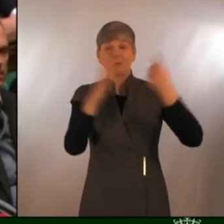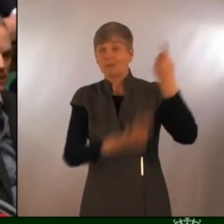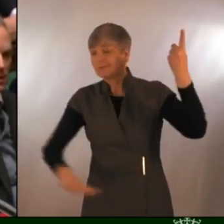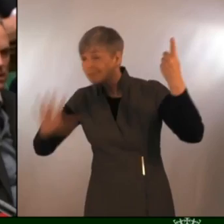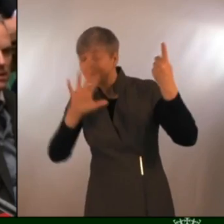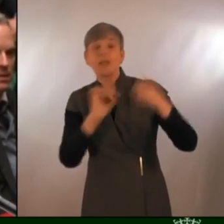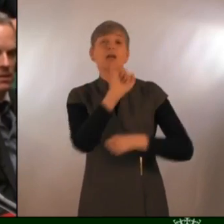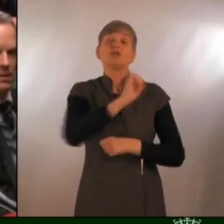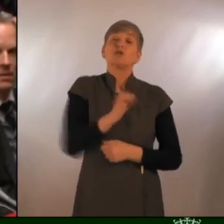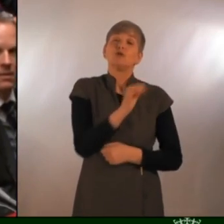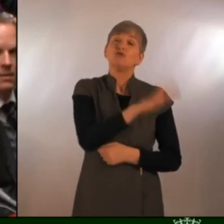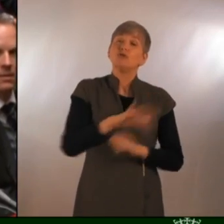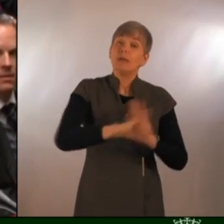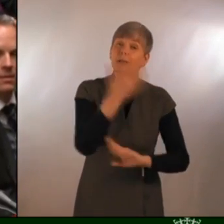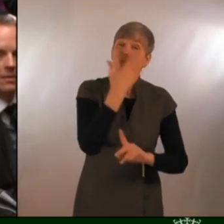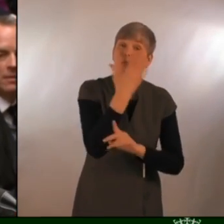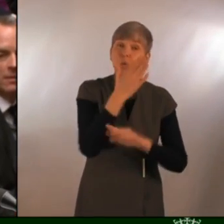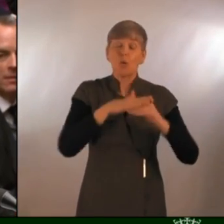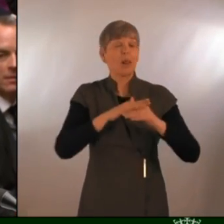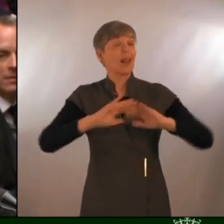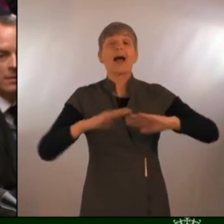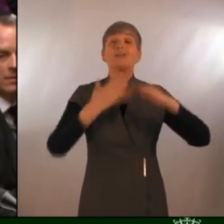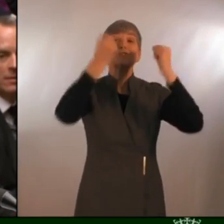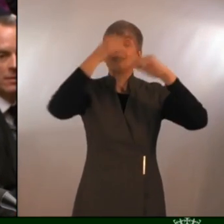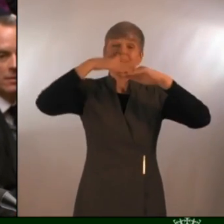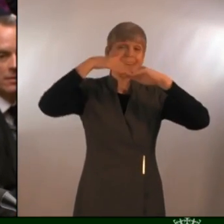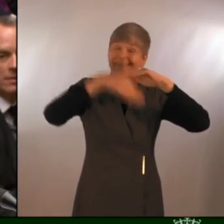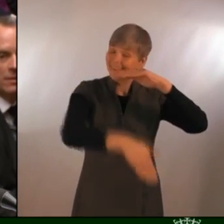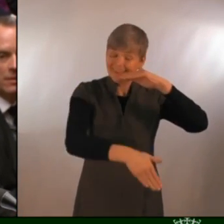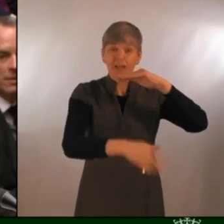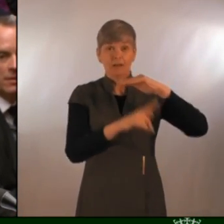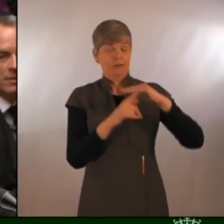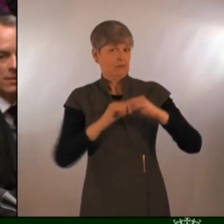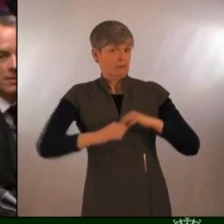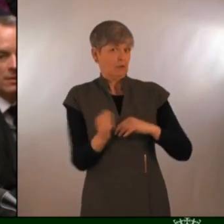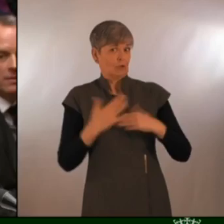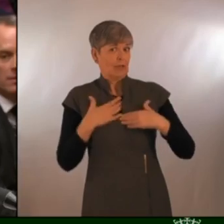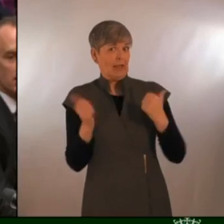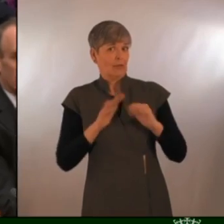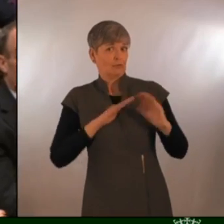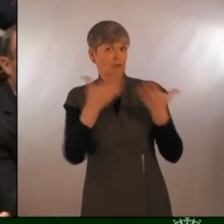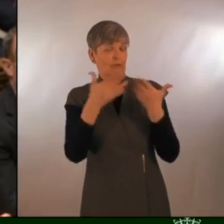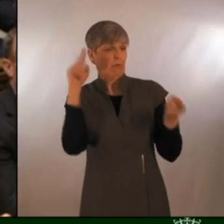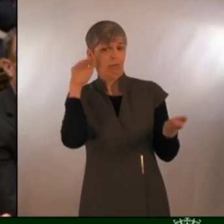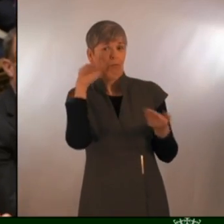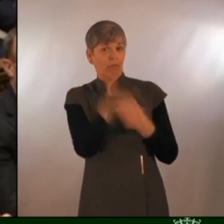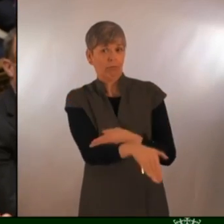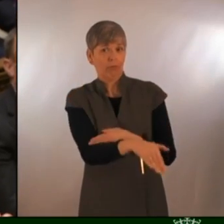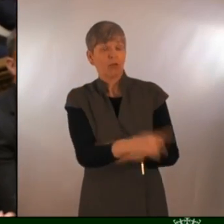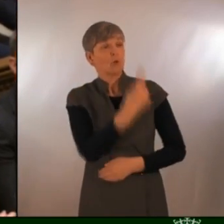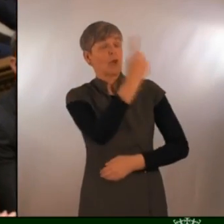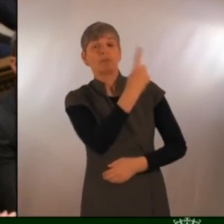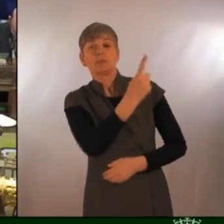their schools, and that is not running the Scottish health service in the way that it should. And maybe his bluff and